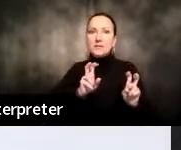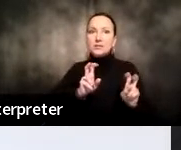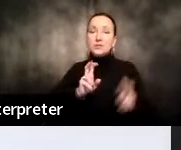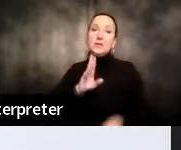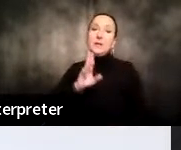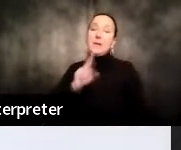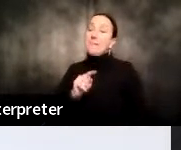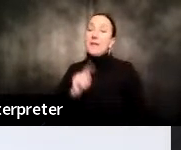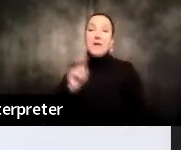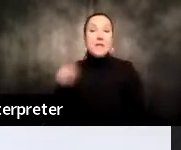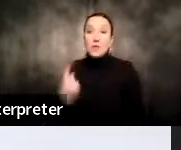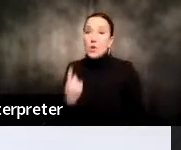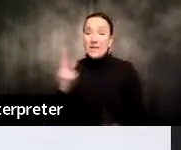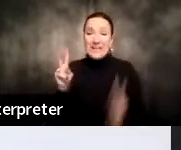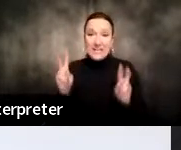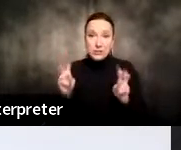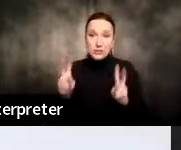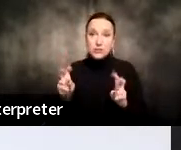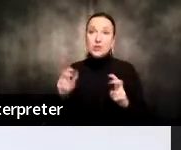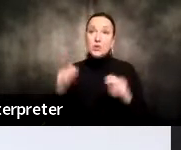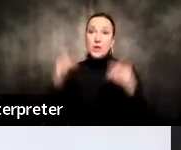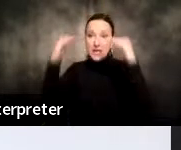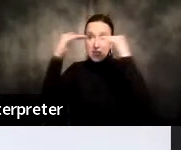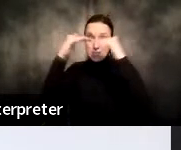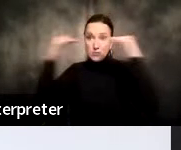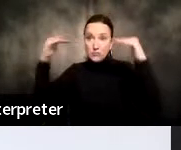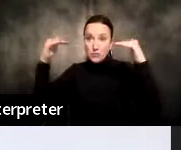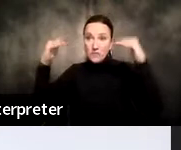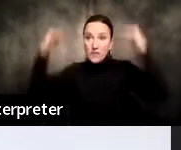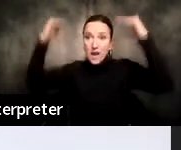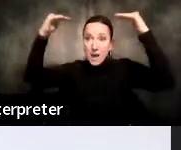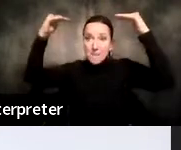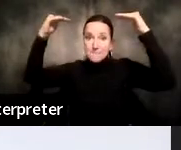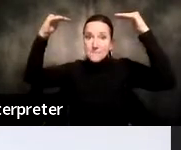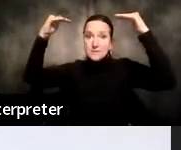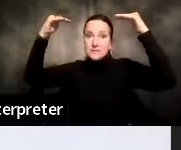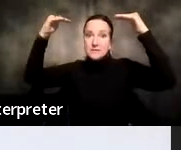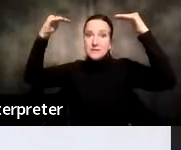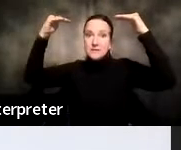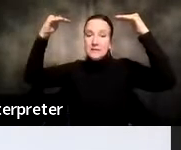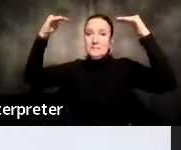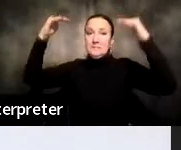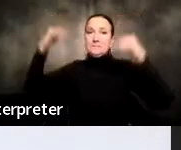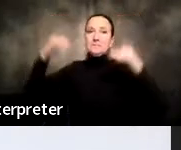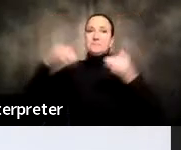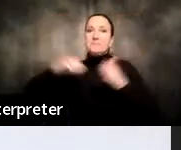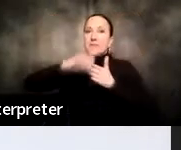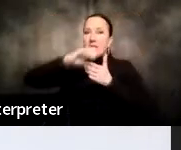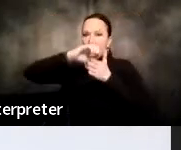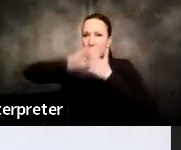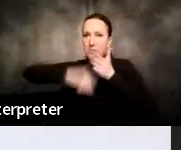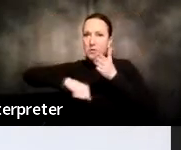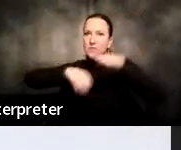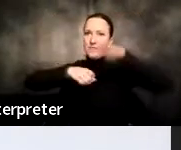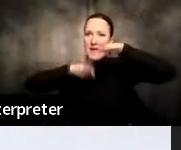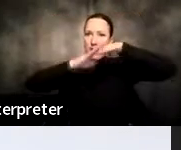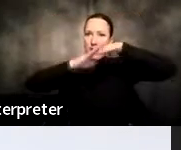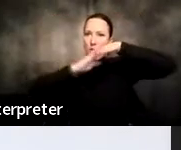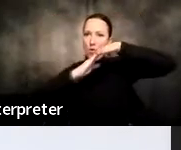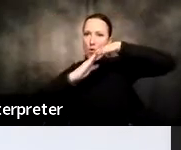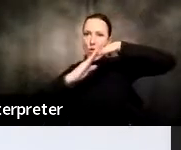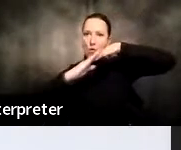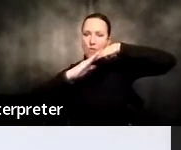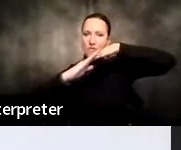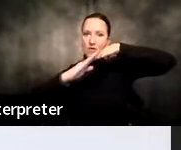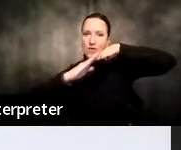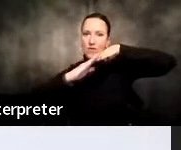the porch roof height, and if they had not removed this architectural roof here, that